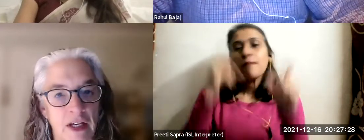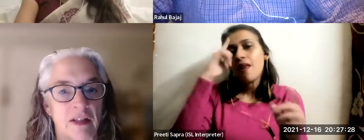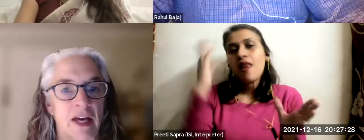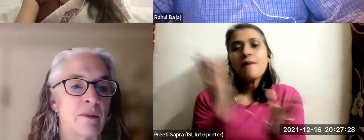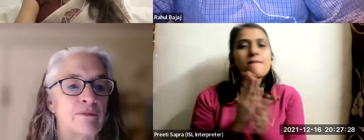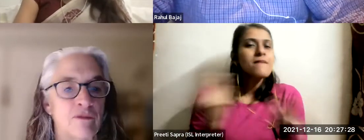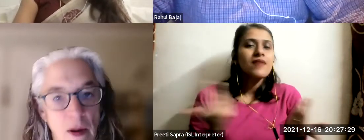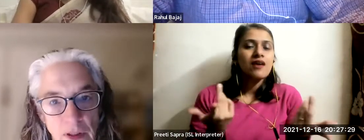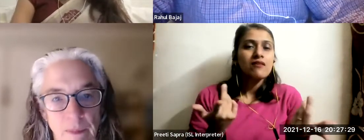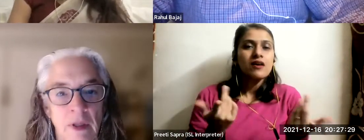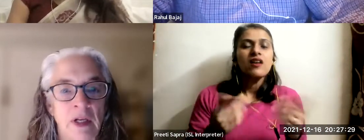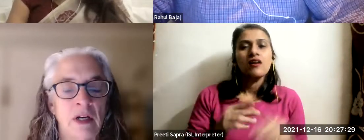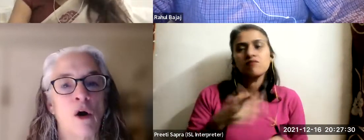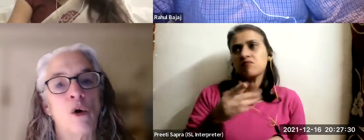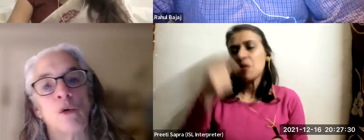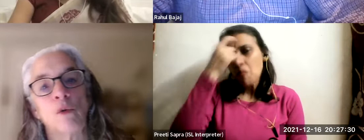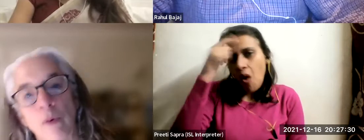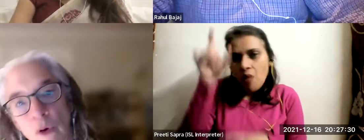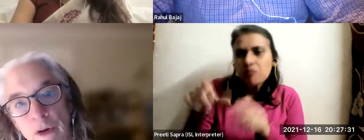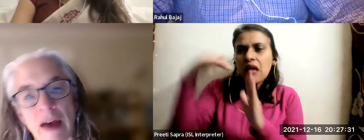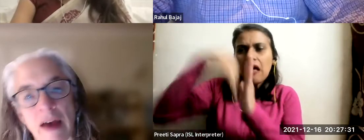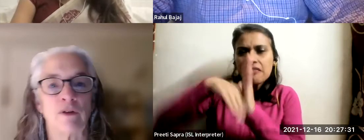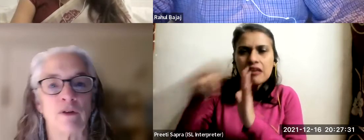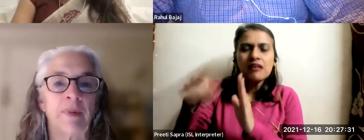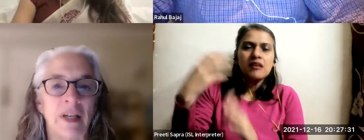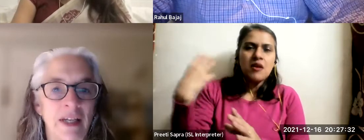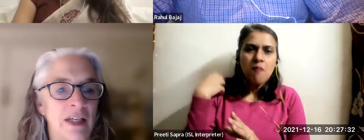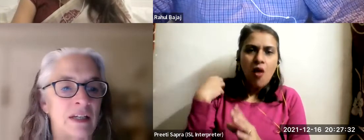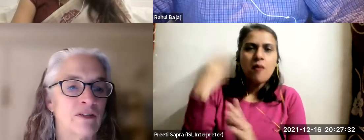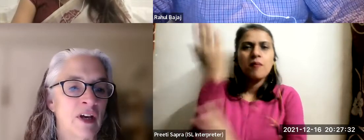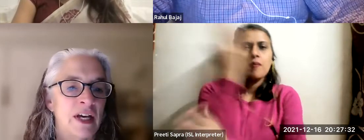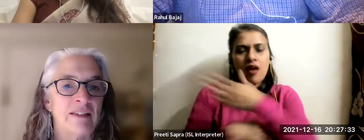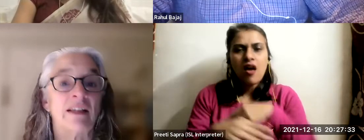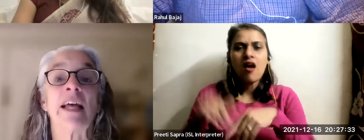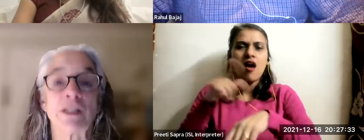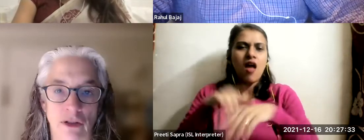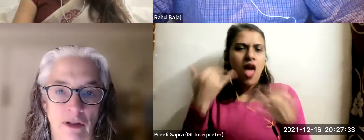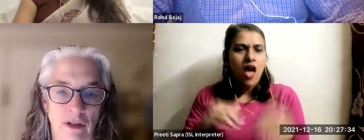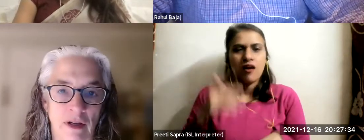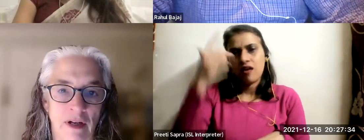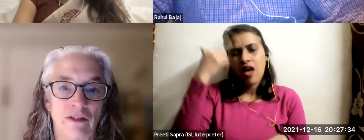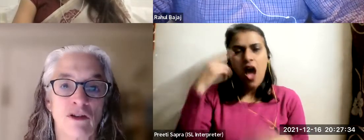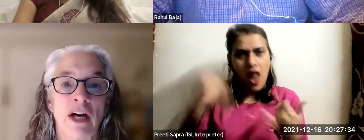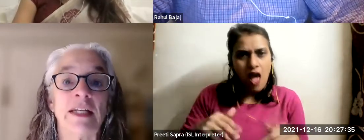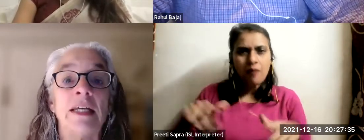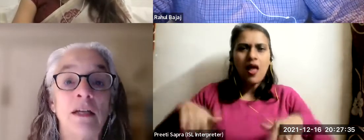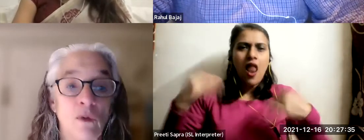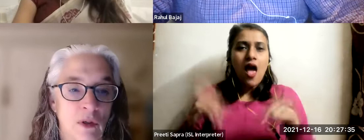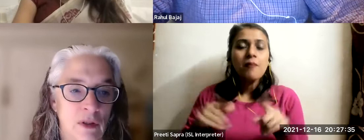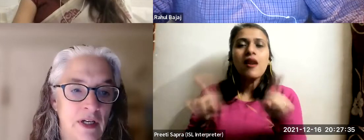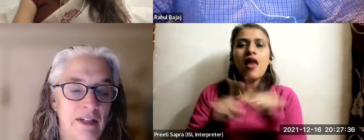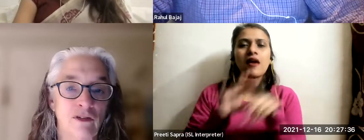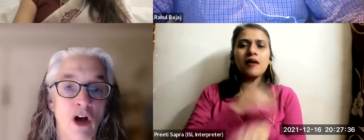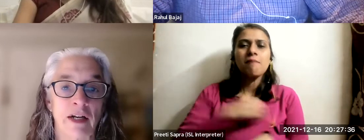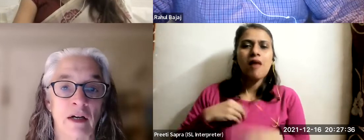is sick, they have a problem. Oh, poor them. There's pity. It's a lesser. It's not an